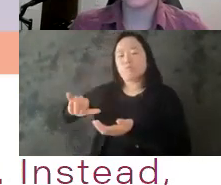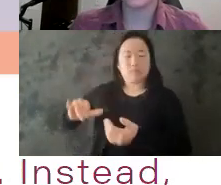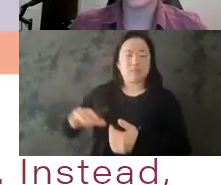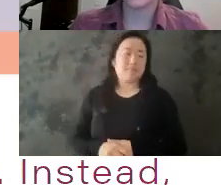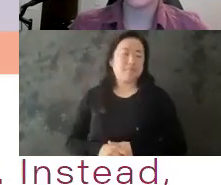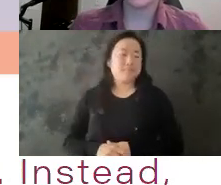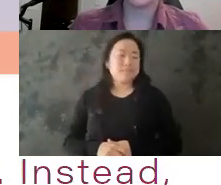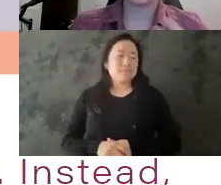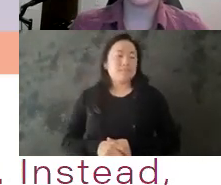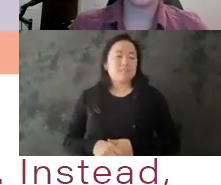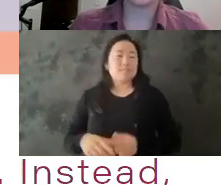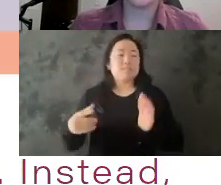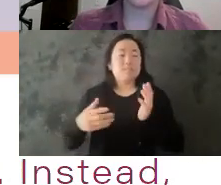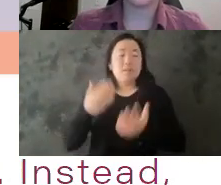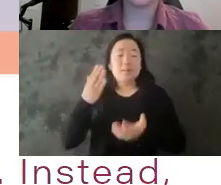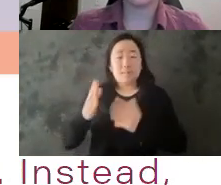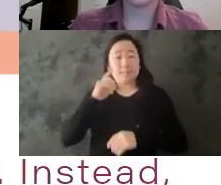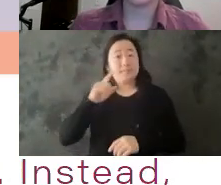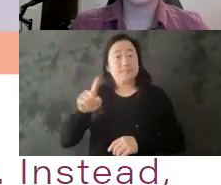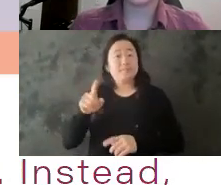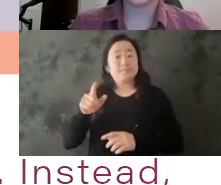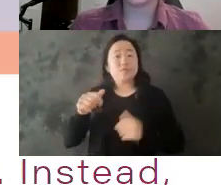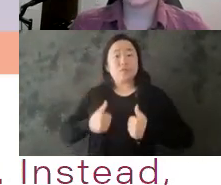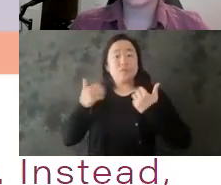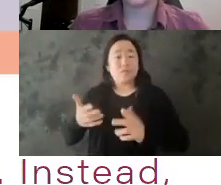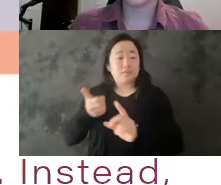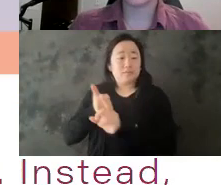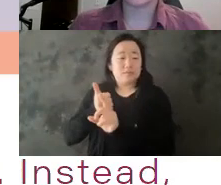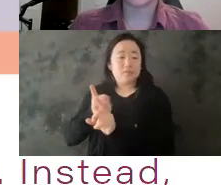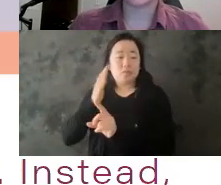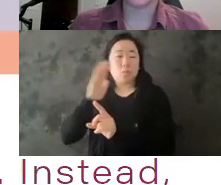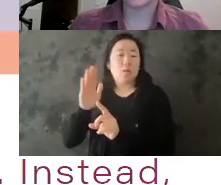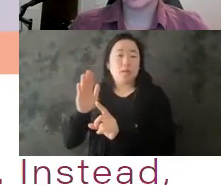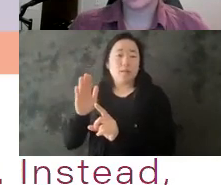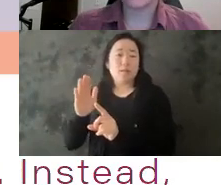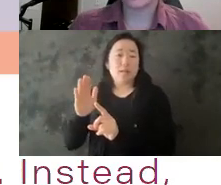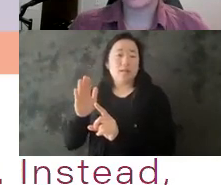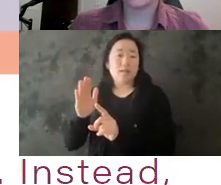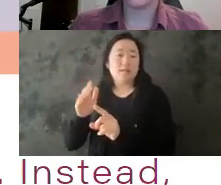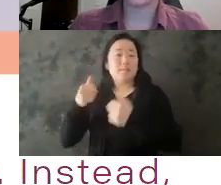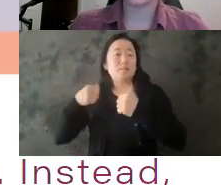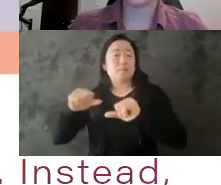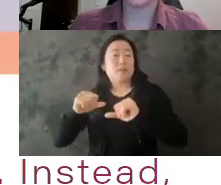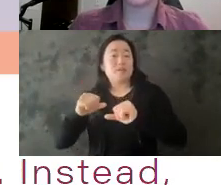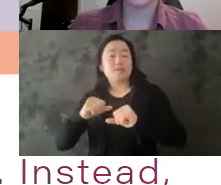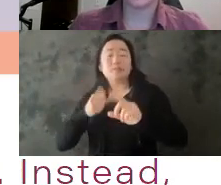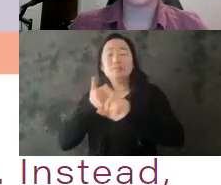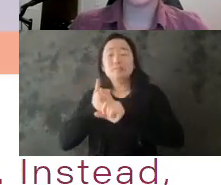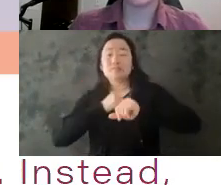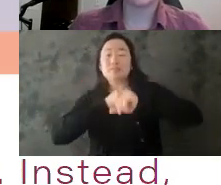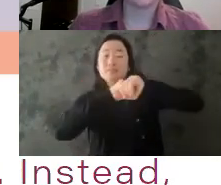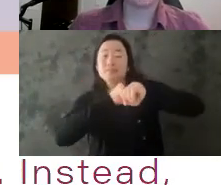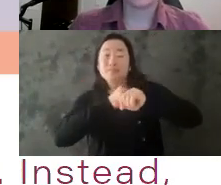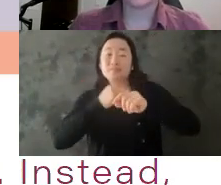of abuse. So maybe they are engaging in some sort of self-defense behavior and they're criminalized for